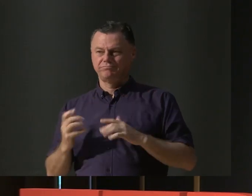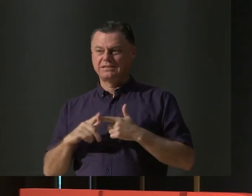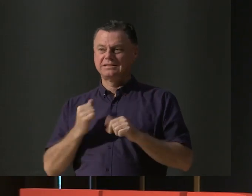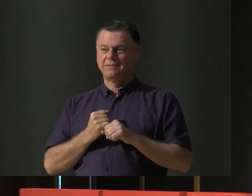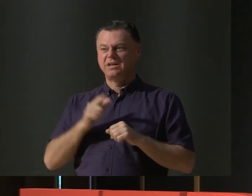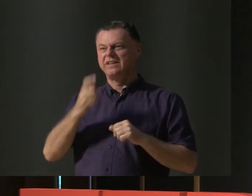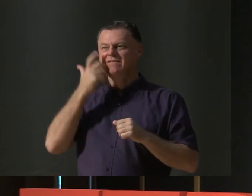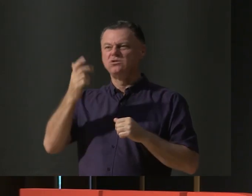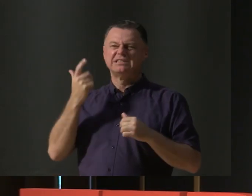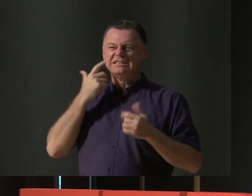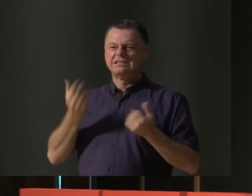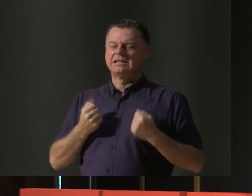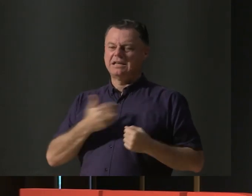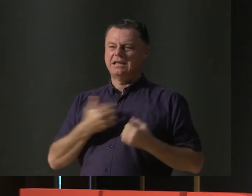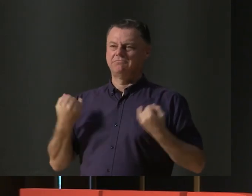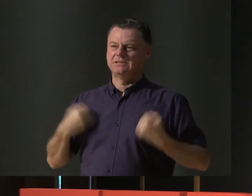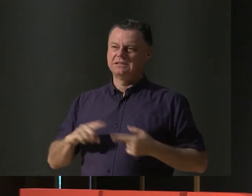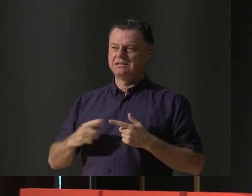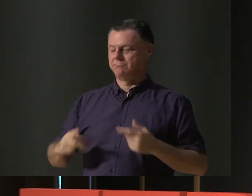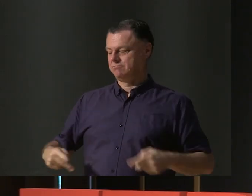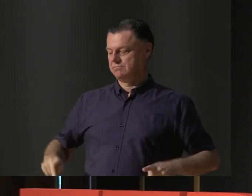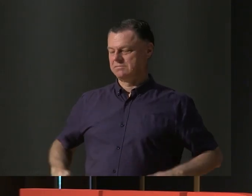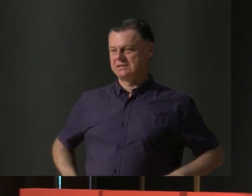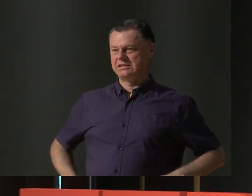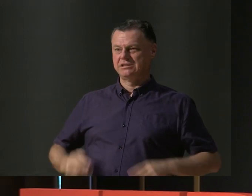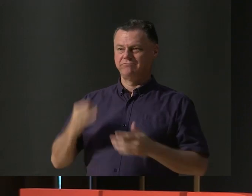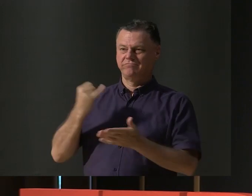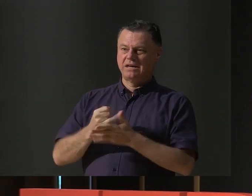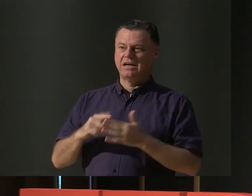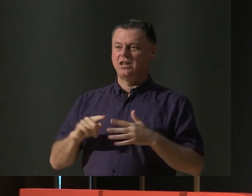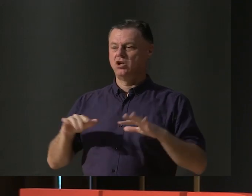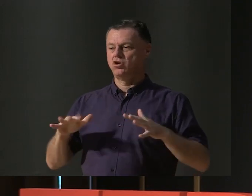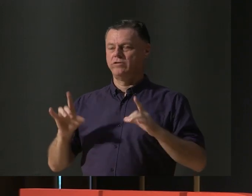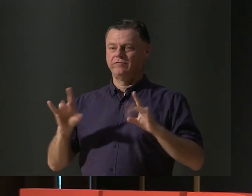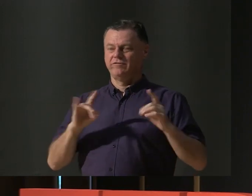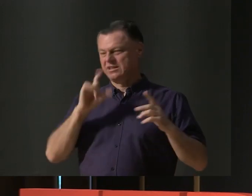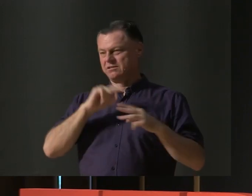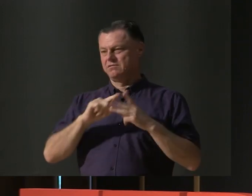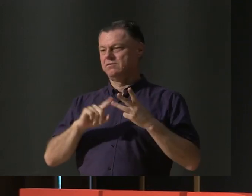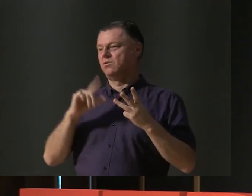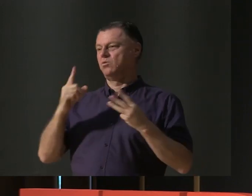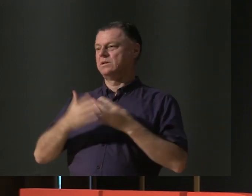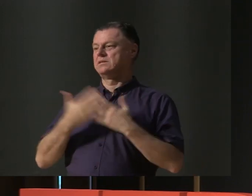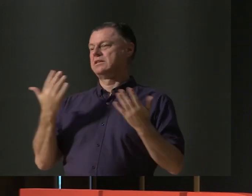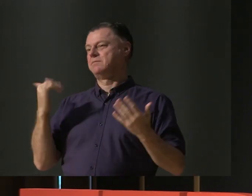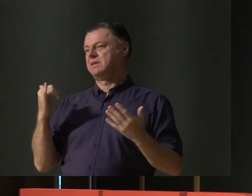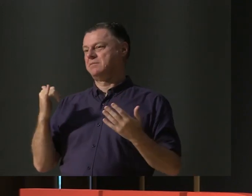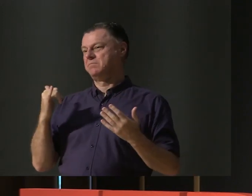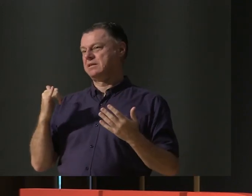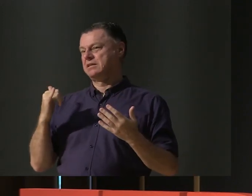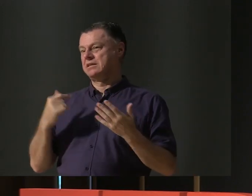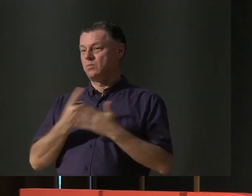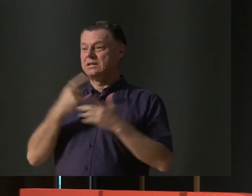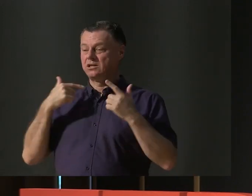heart disease, kidney failure, nerve damage, and one day he may even lose